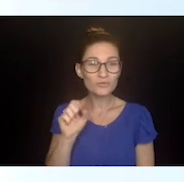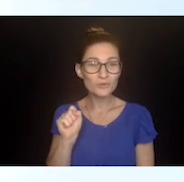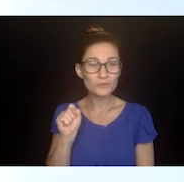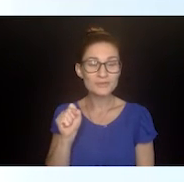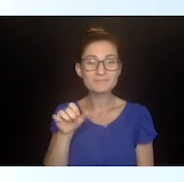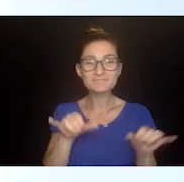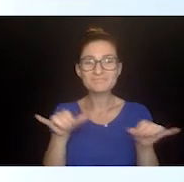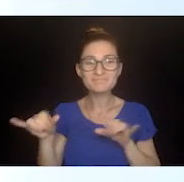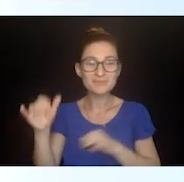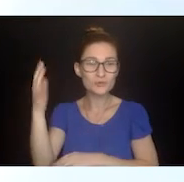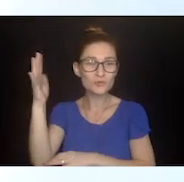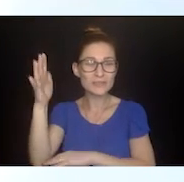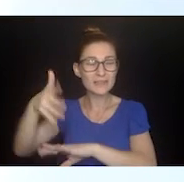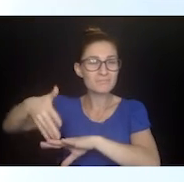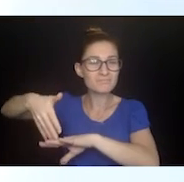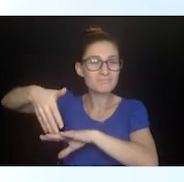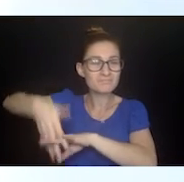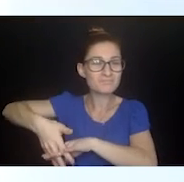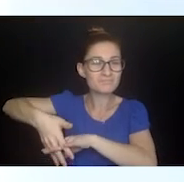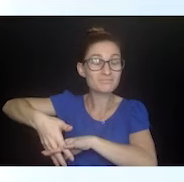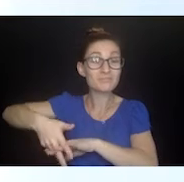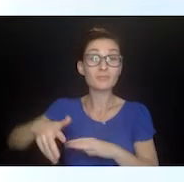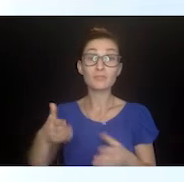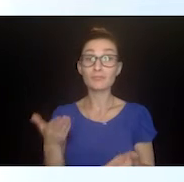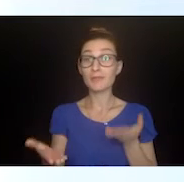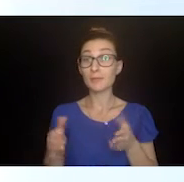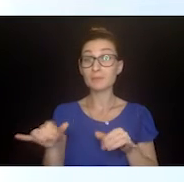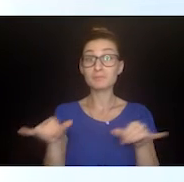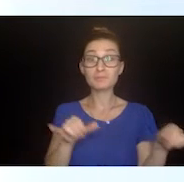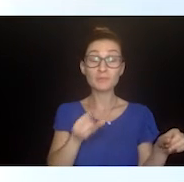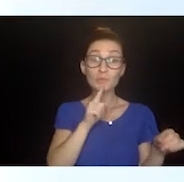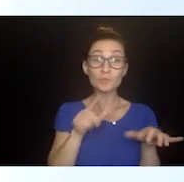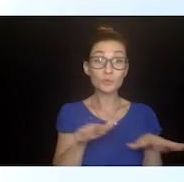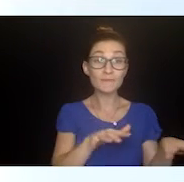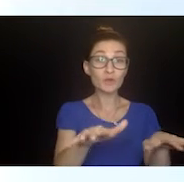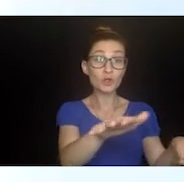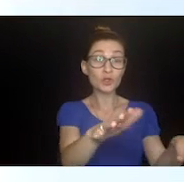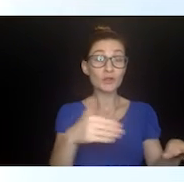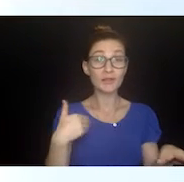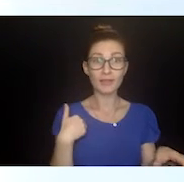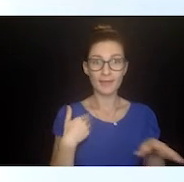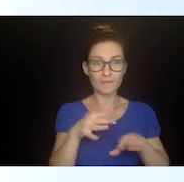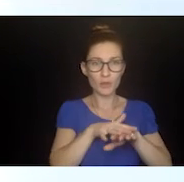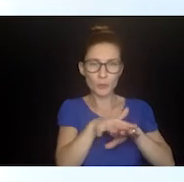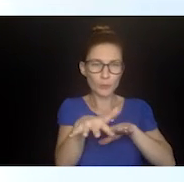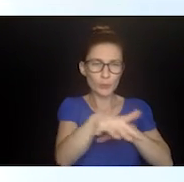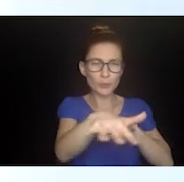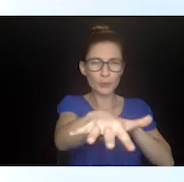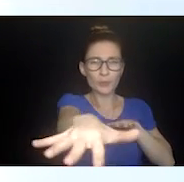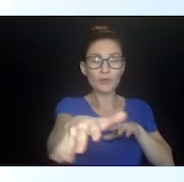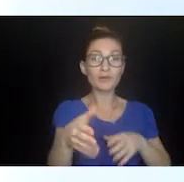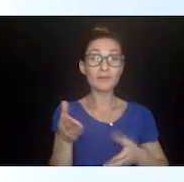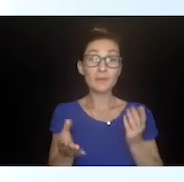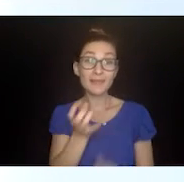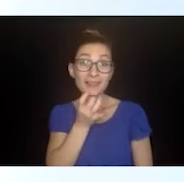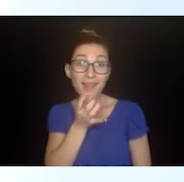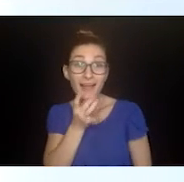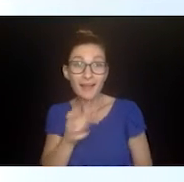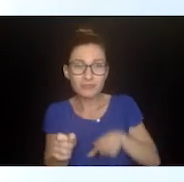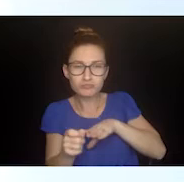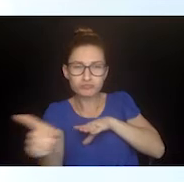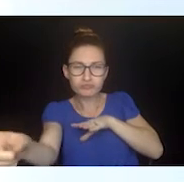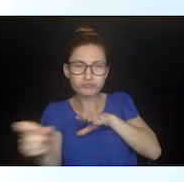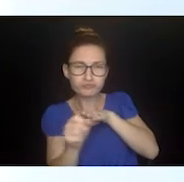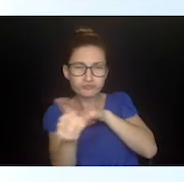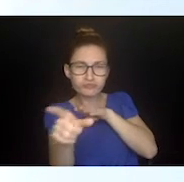trees. Or maybe they're like a river and they have a stream going from them. But however, or maybe there's beams of light or whatever you